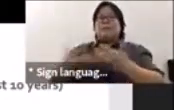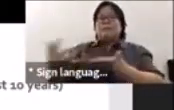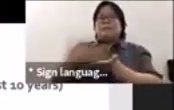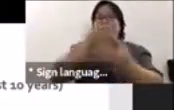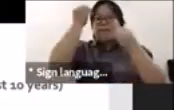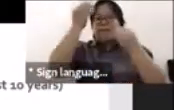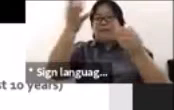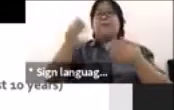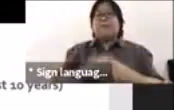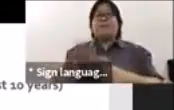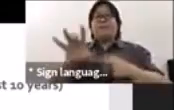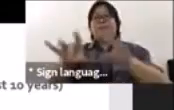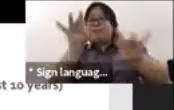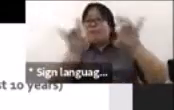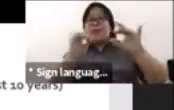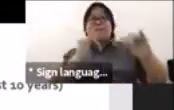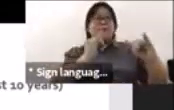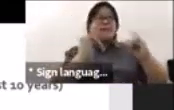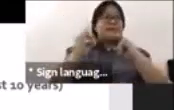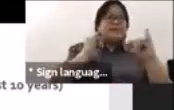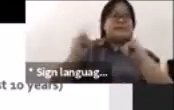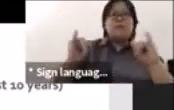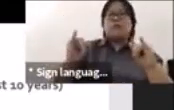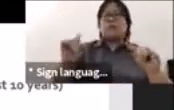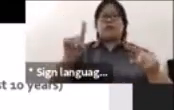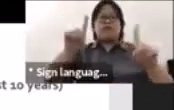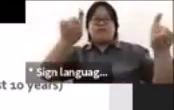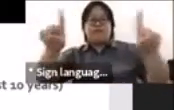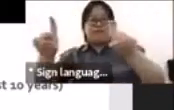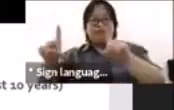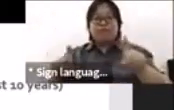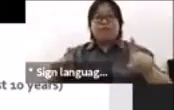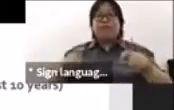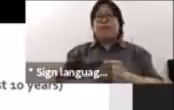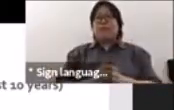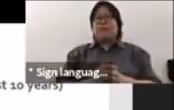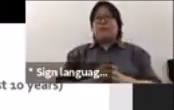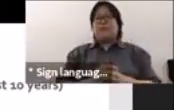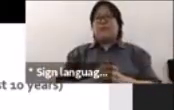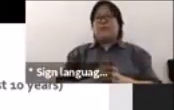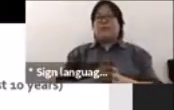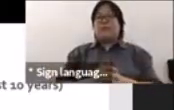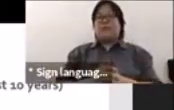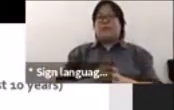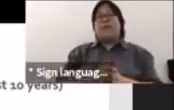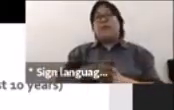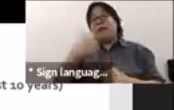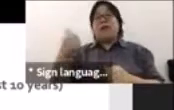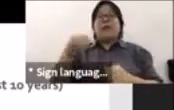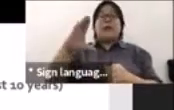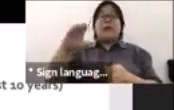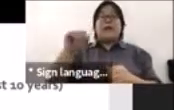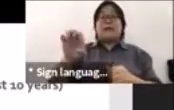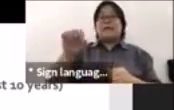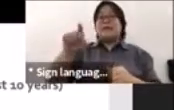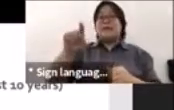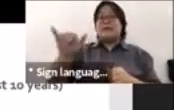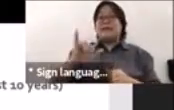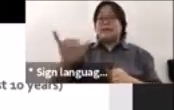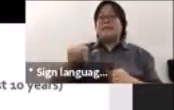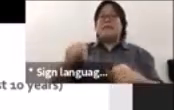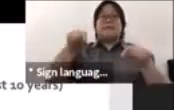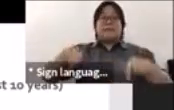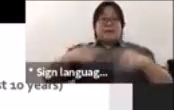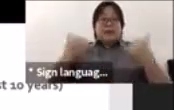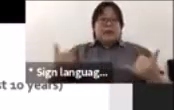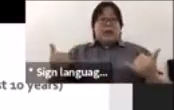has been collected with the interview, the scheduled questionnaires, and 20 case studies has been done. But for the study, present study,